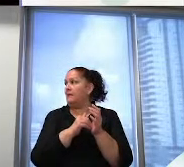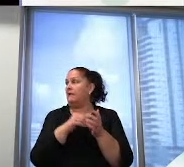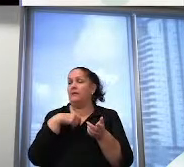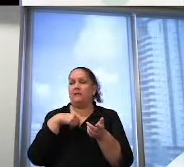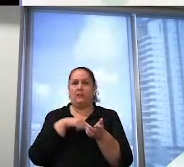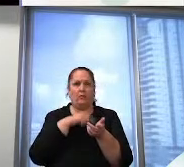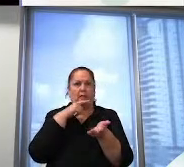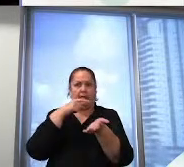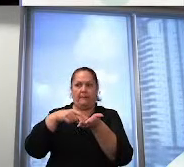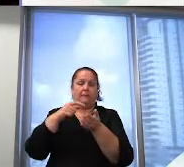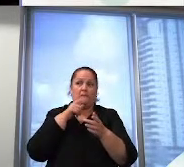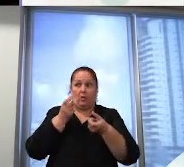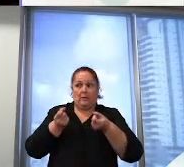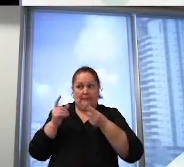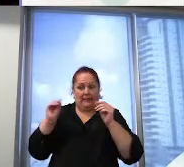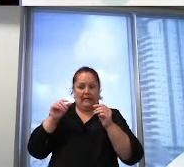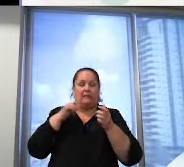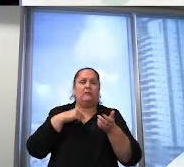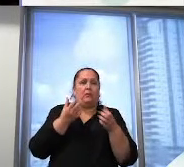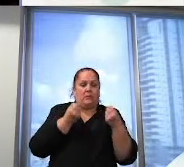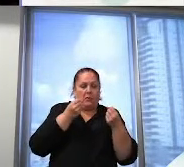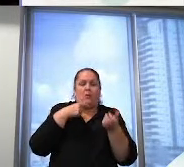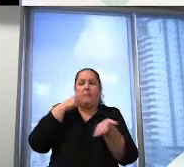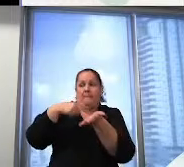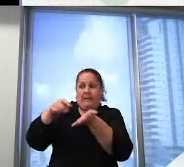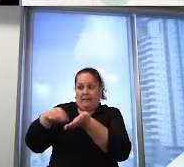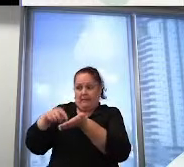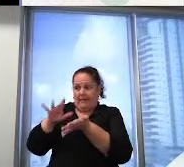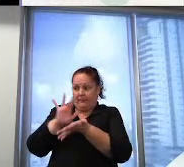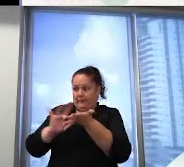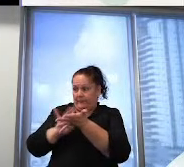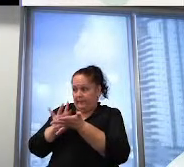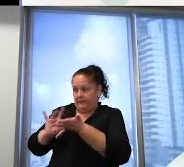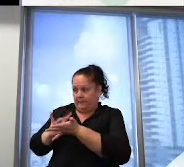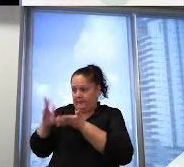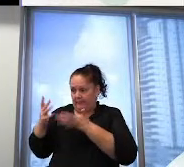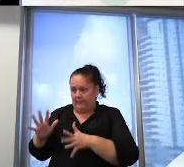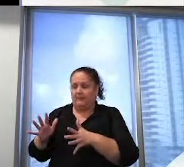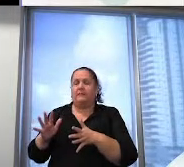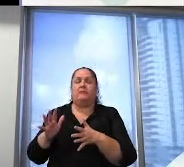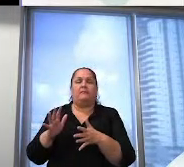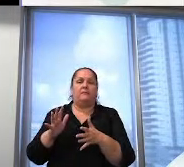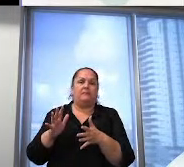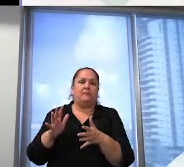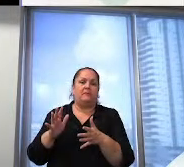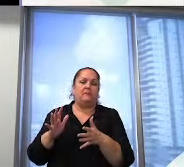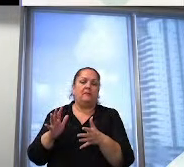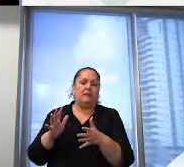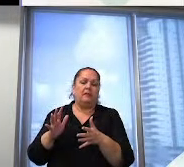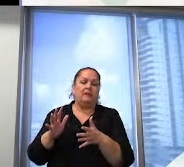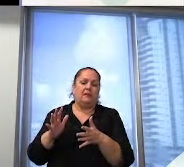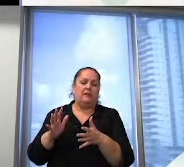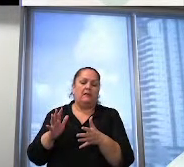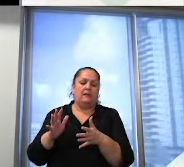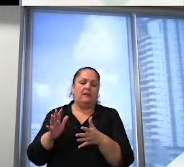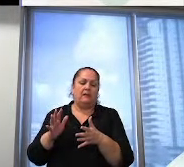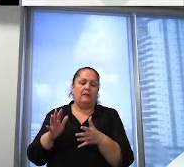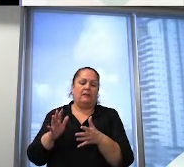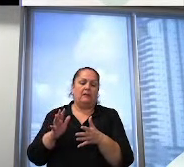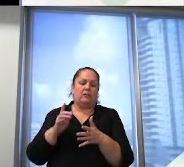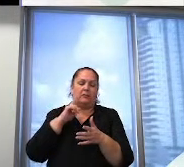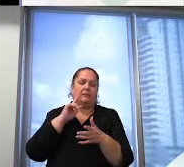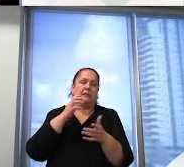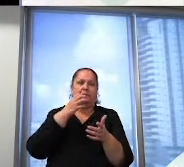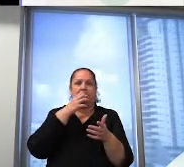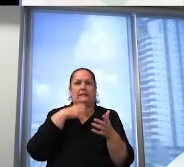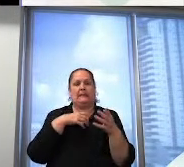caught those vendors back up by not spending money. We were able to pay them money and I should say cash. And